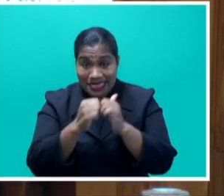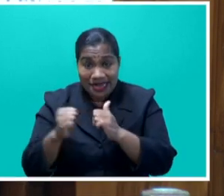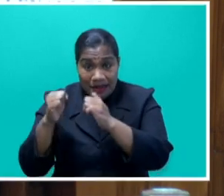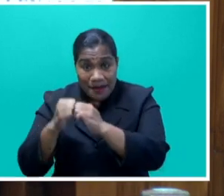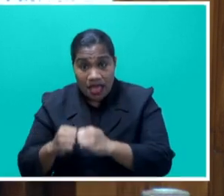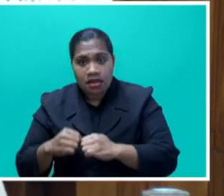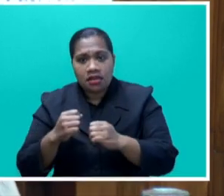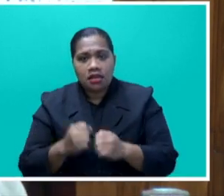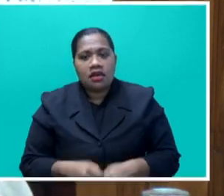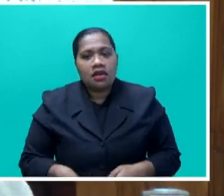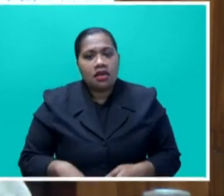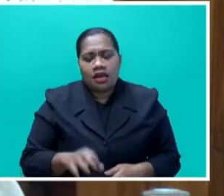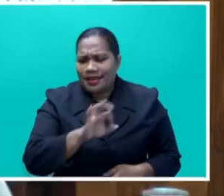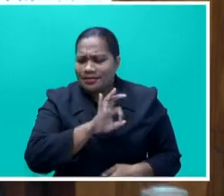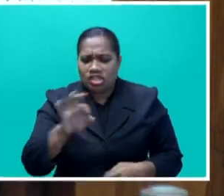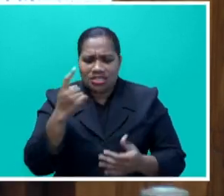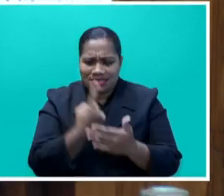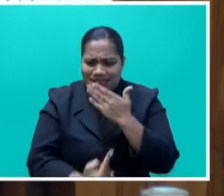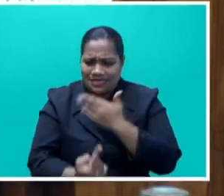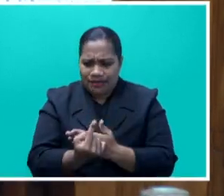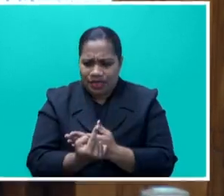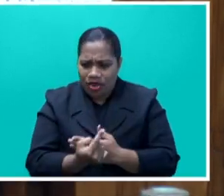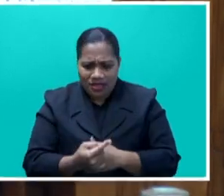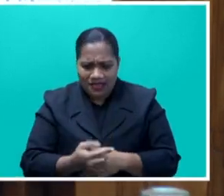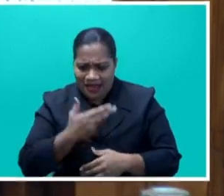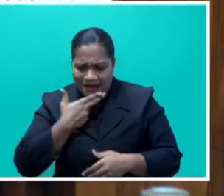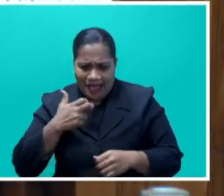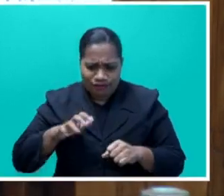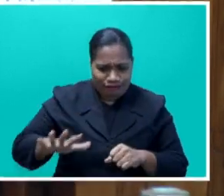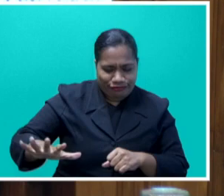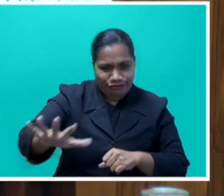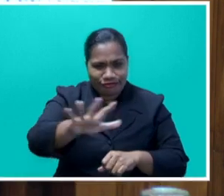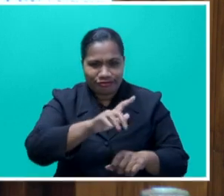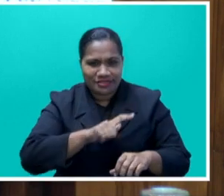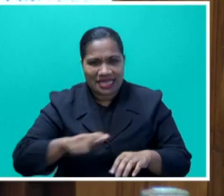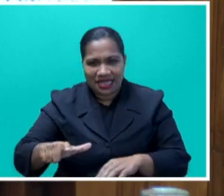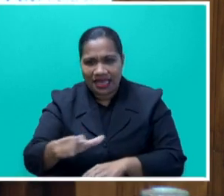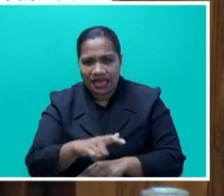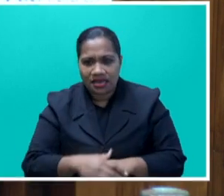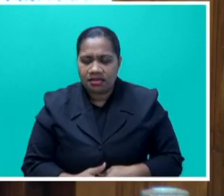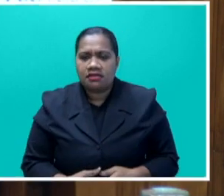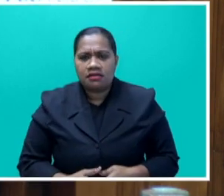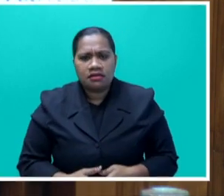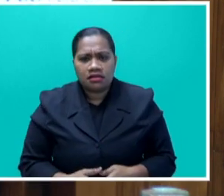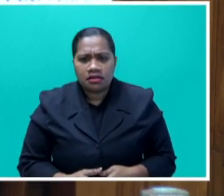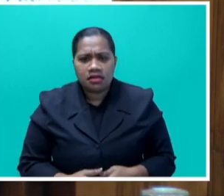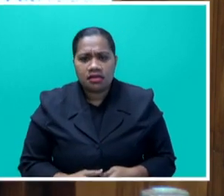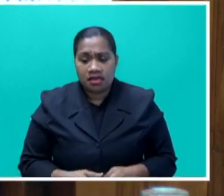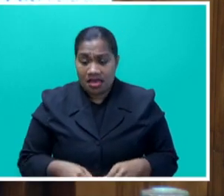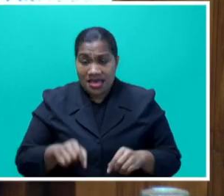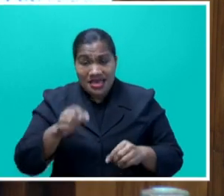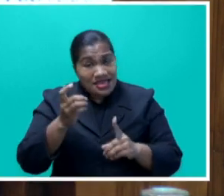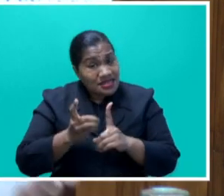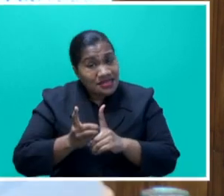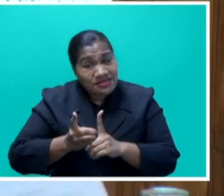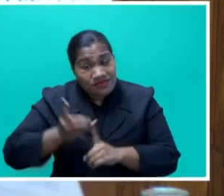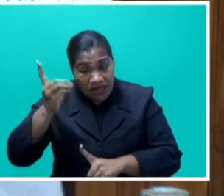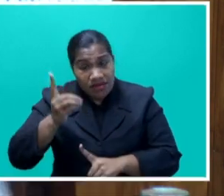place on a green field where there is no human settlement. Such development can be